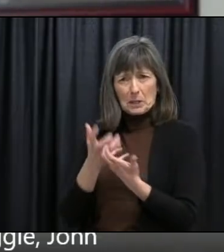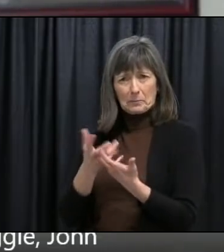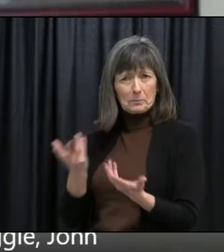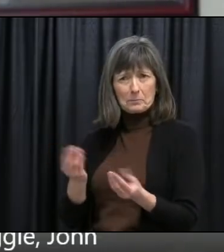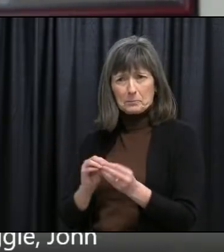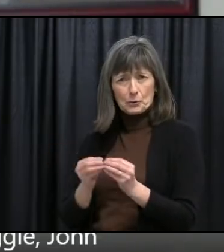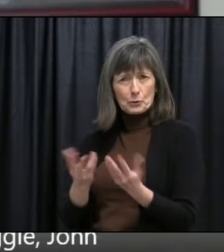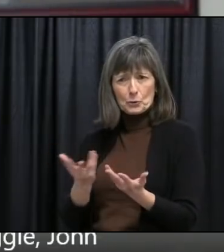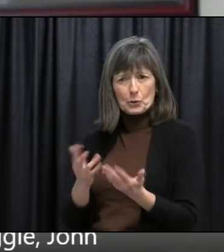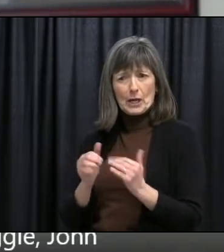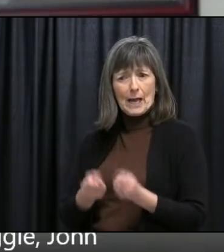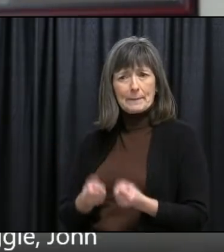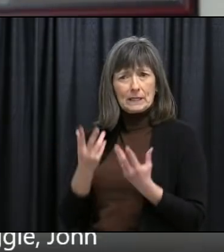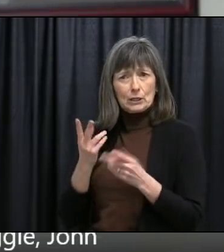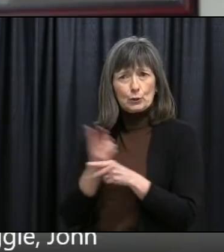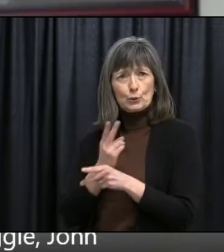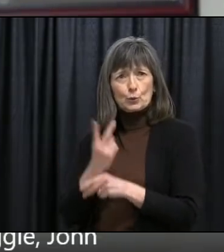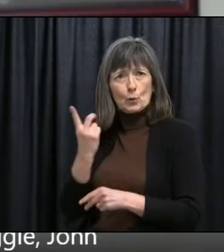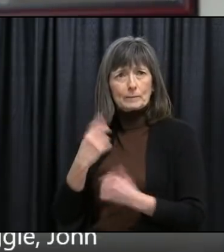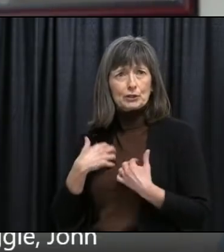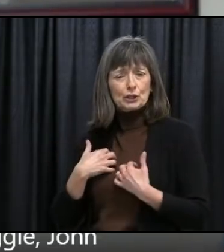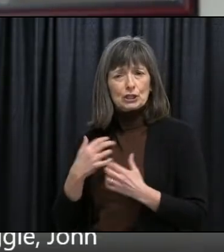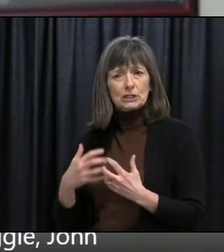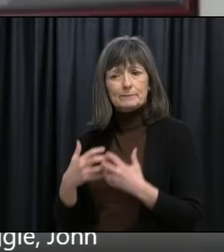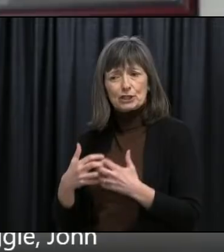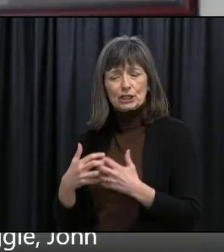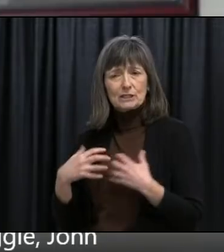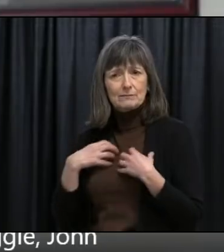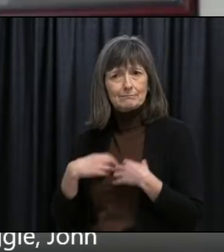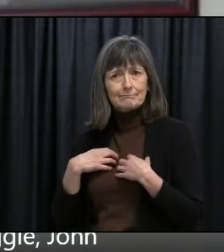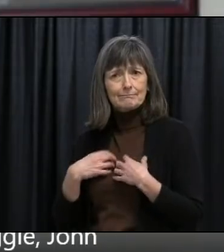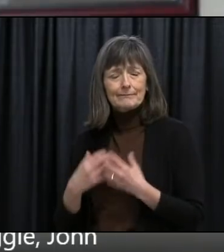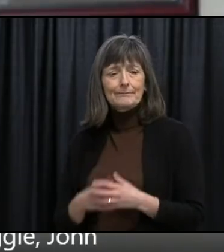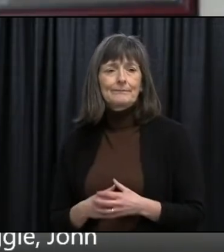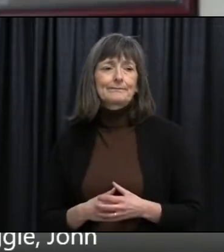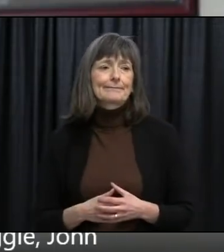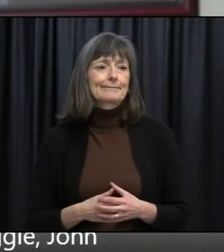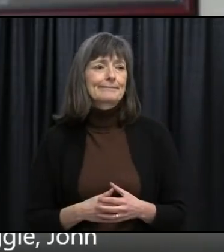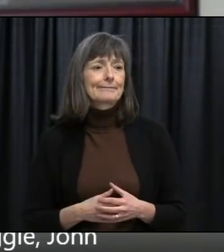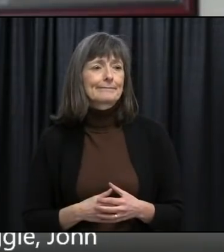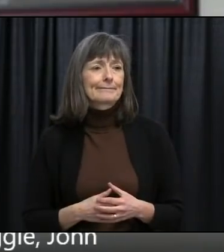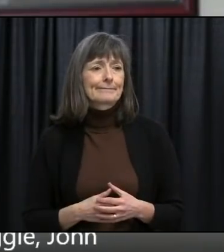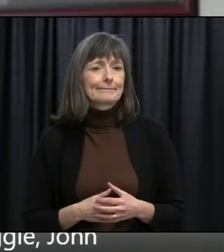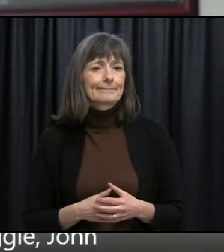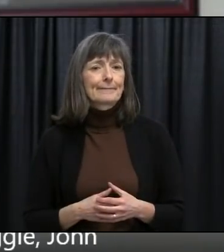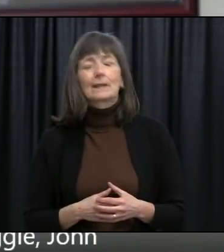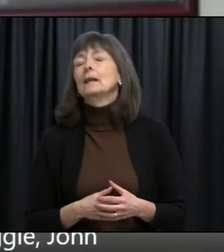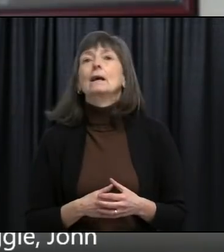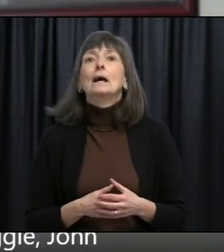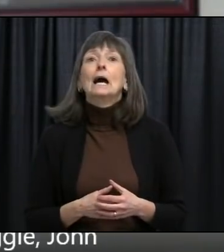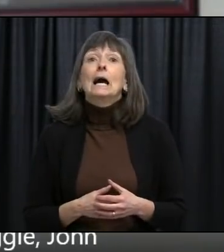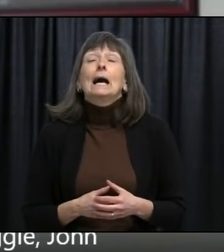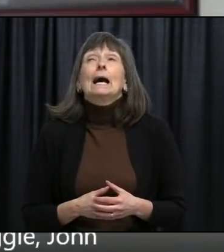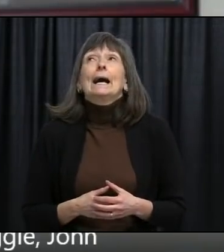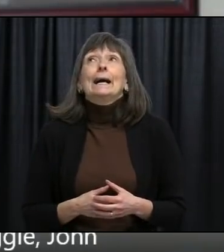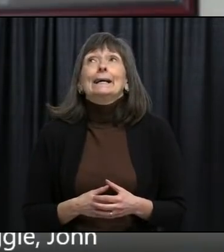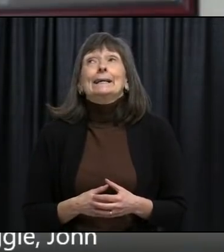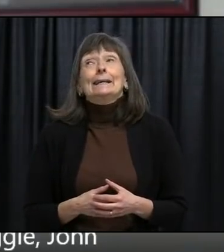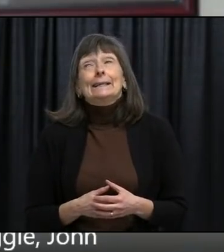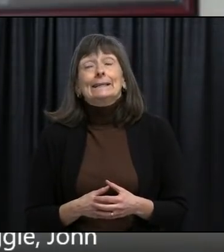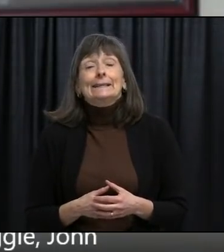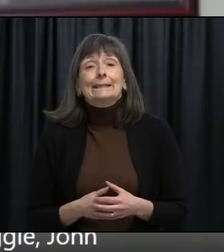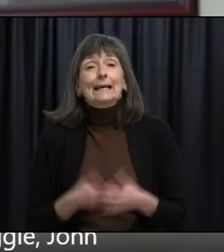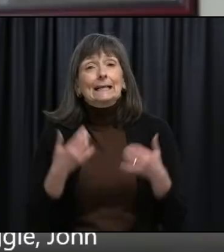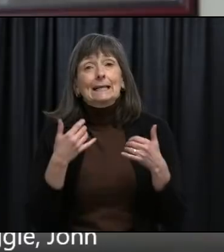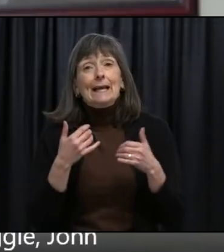That's a very good question, and unfortunately I can't give you a simple answer because, as always in clinical medicine, it depends. If you have